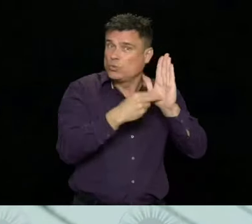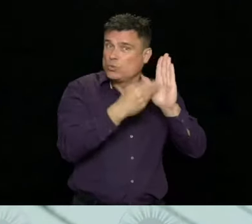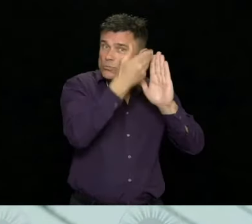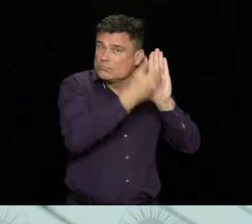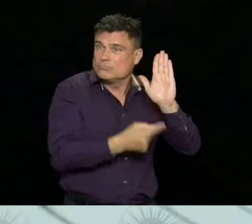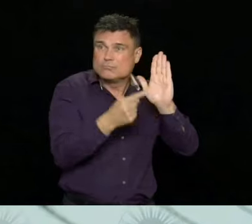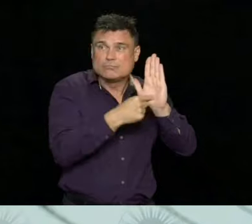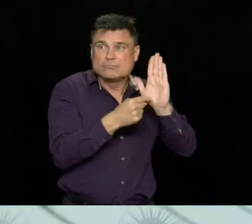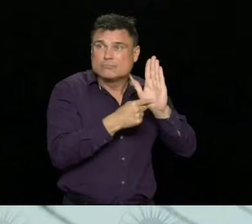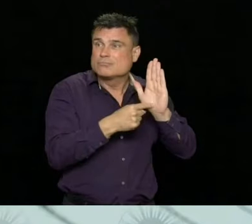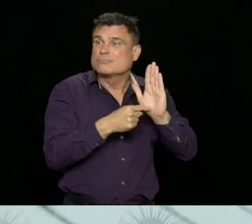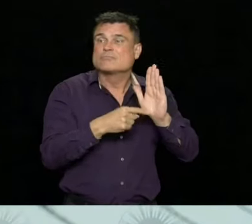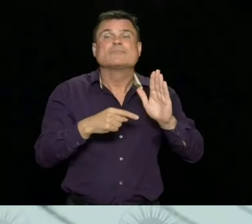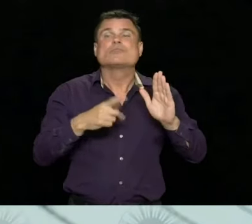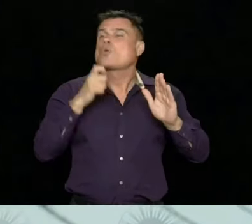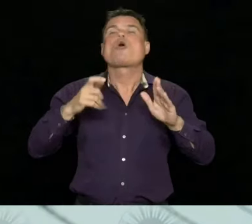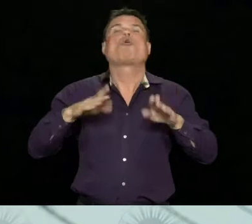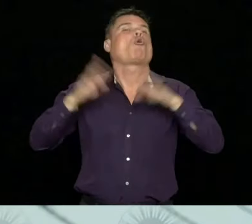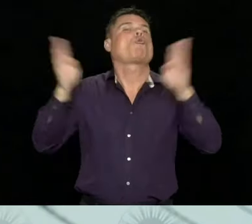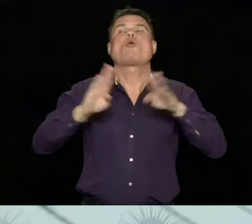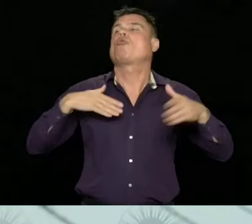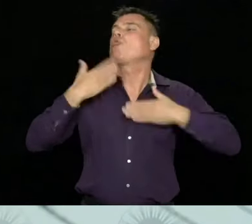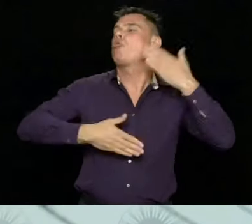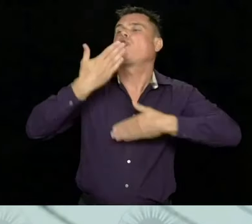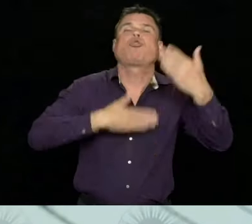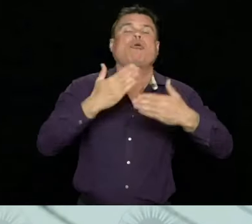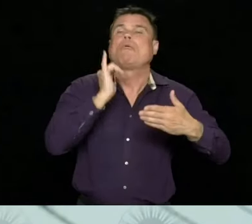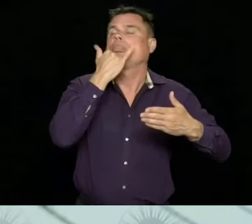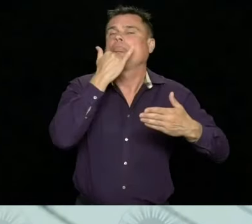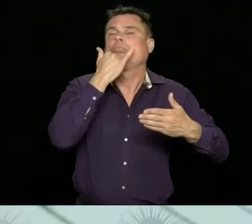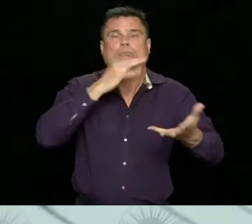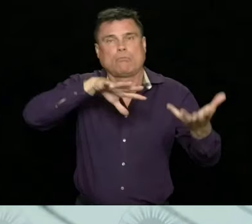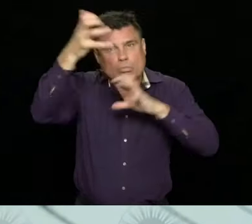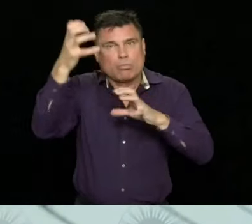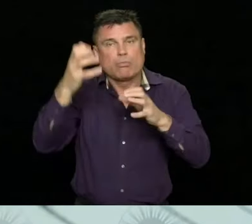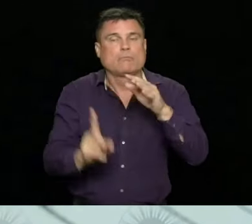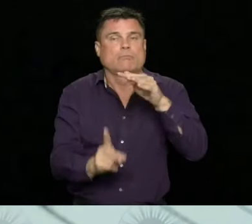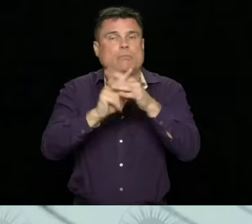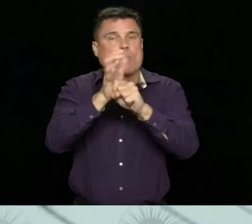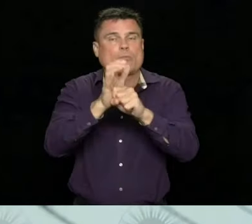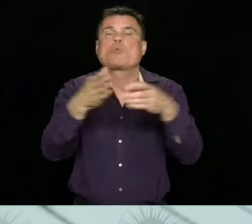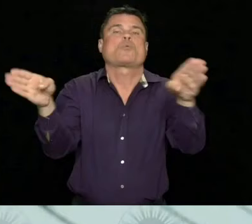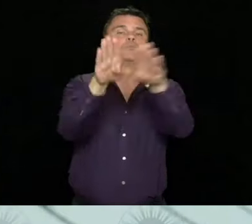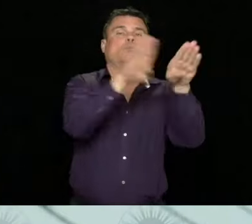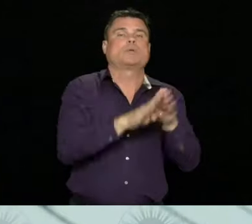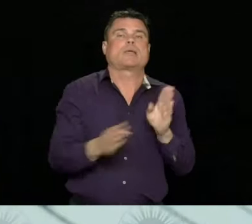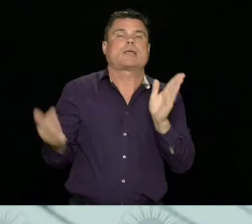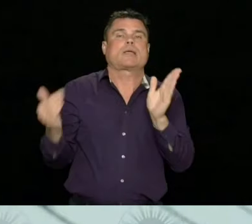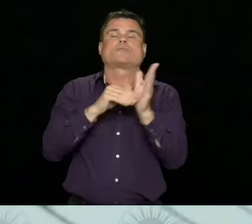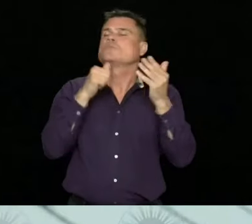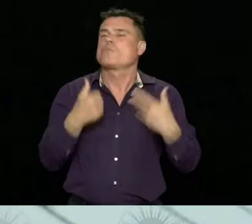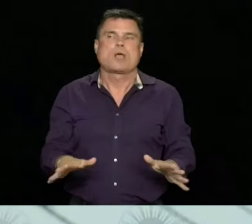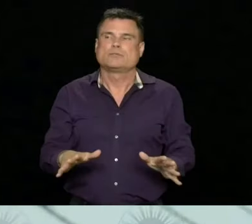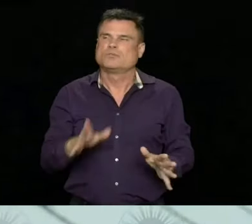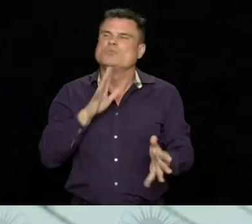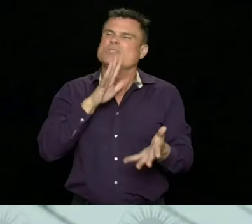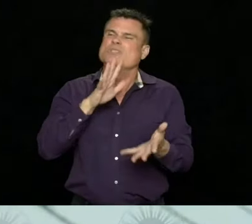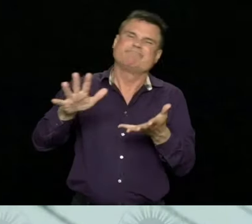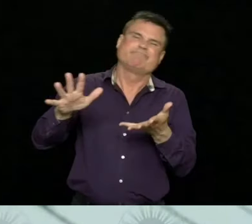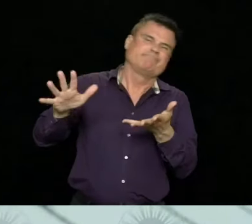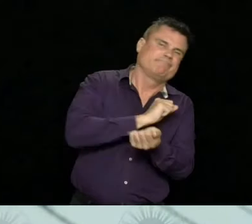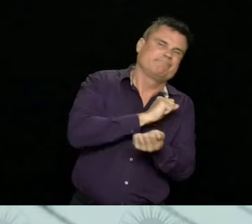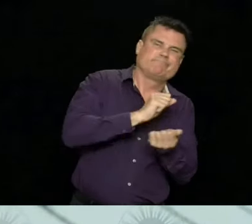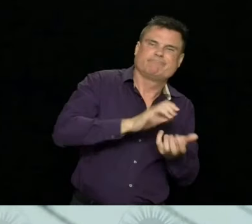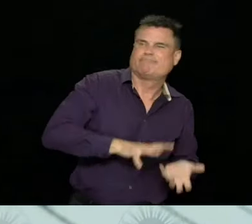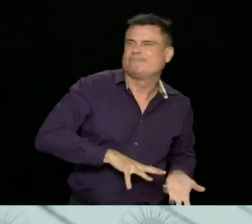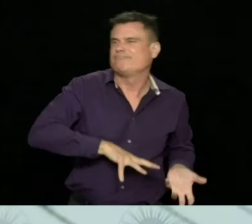down again. That's not good for those businesses. That's not good for our economy. That's not good for the workers who depend on those businesses. So